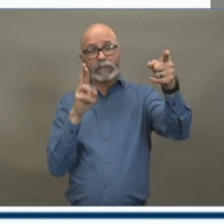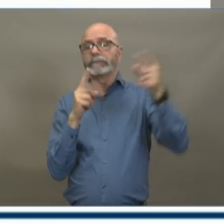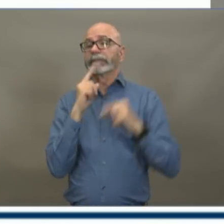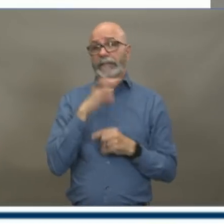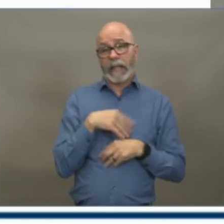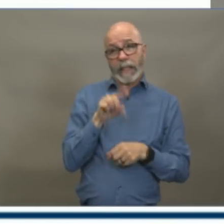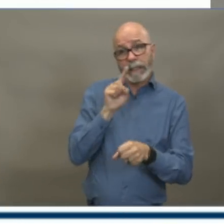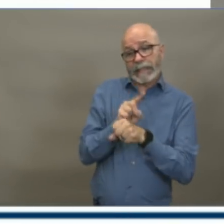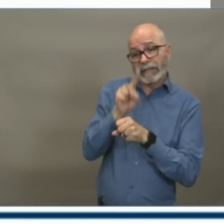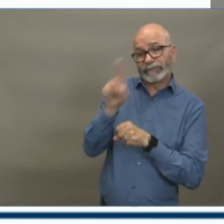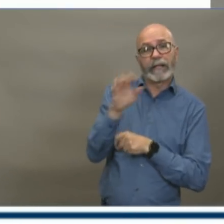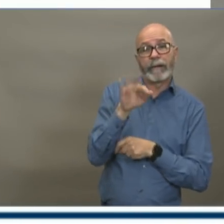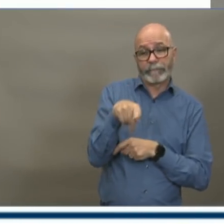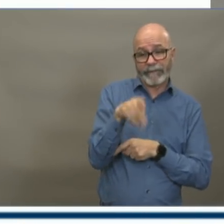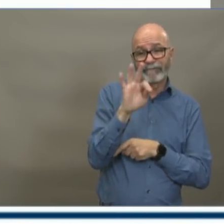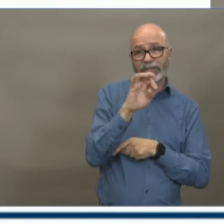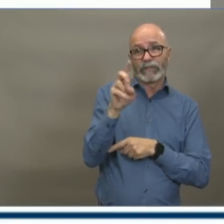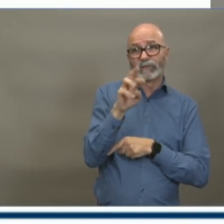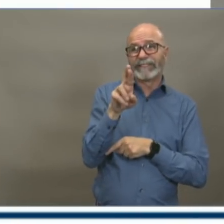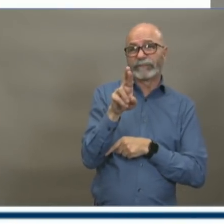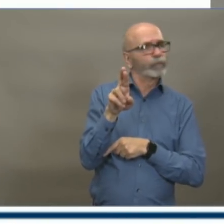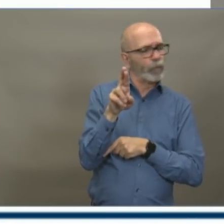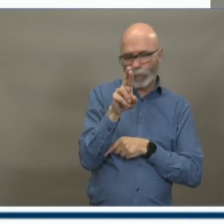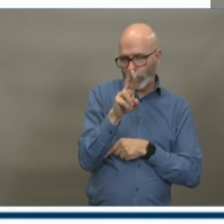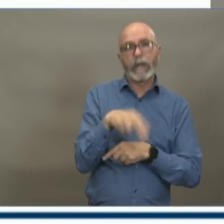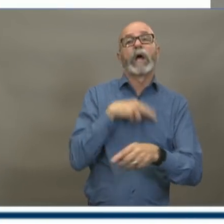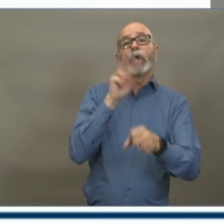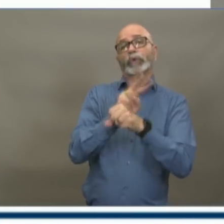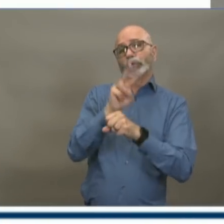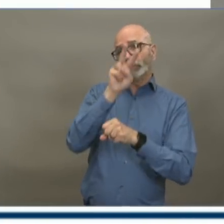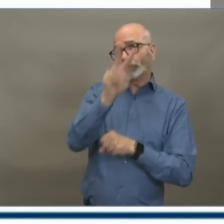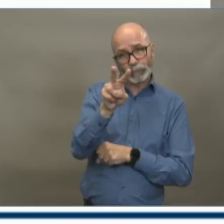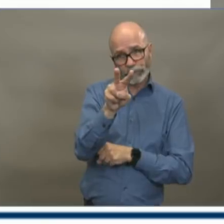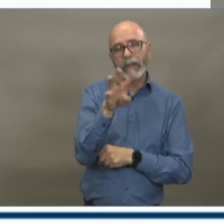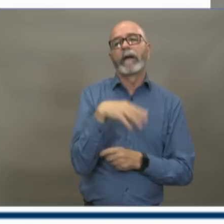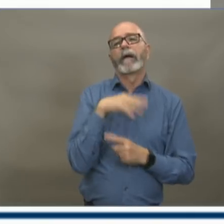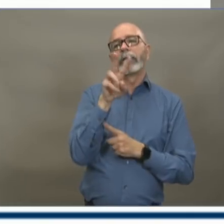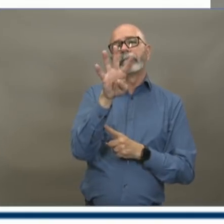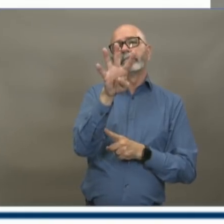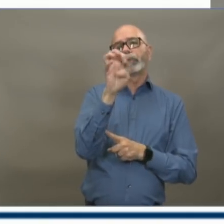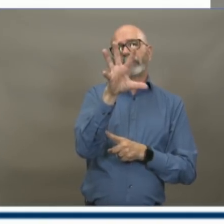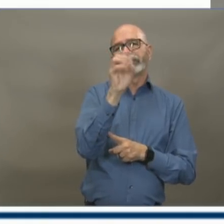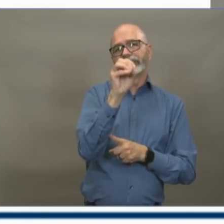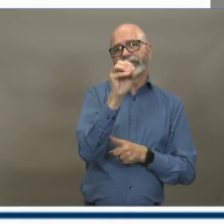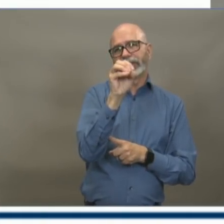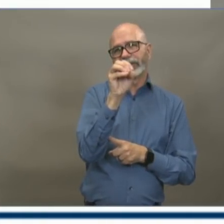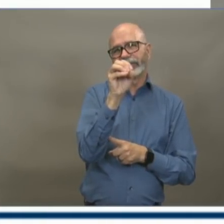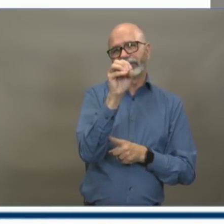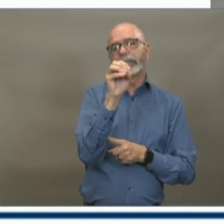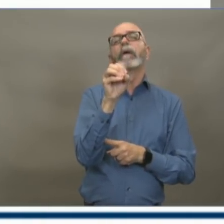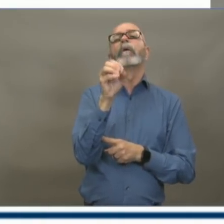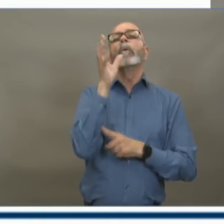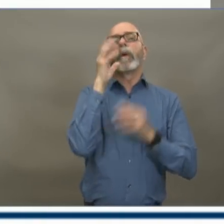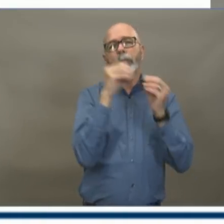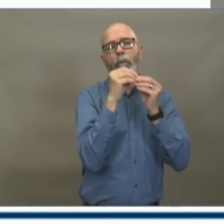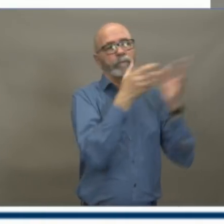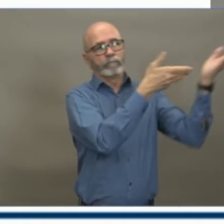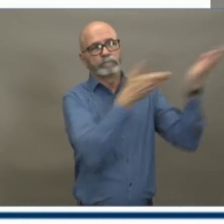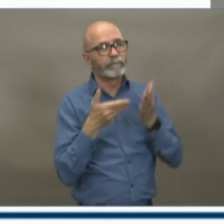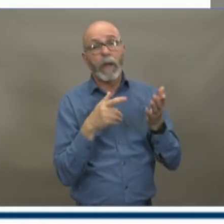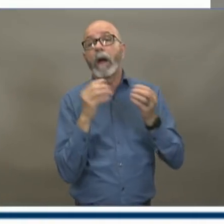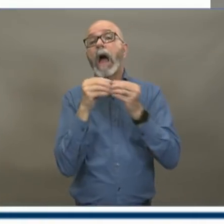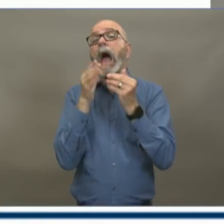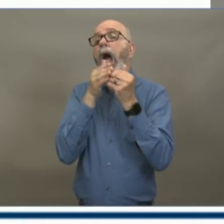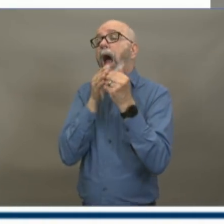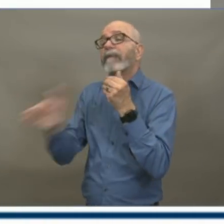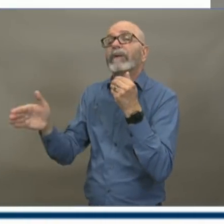1,950 doses, a tray of vaccine. Beyond that, there's no certainty of what the amount of vaccine, whether it's Pfizer or Moderna, we're going to